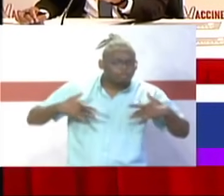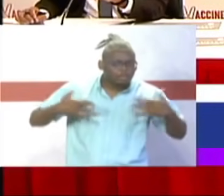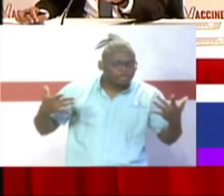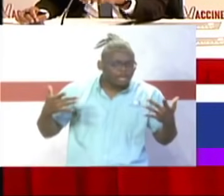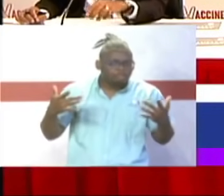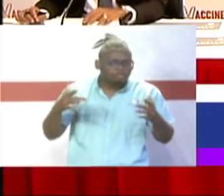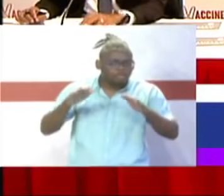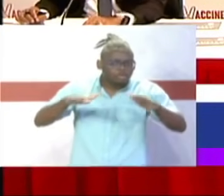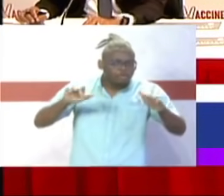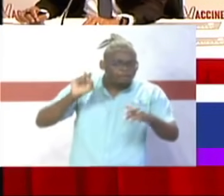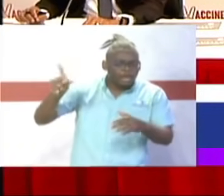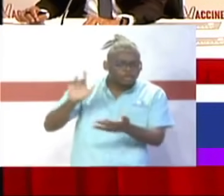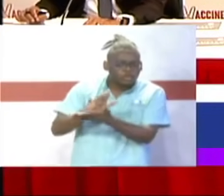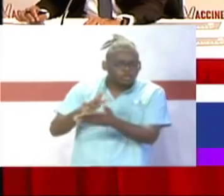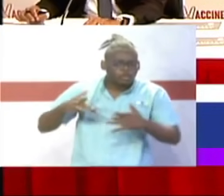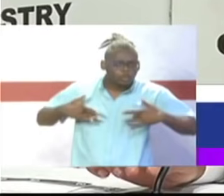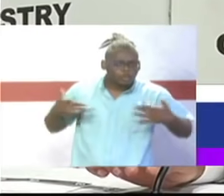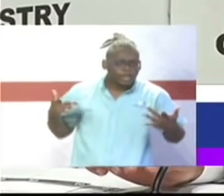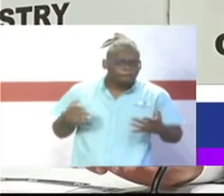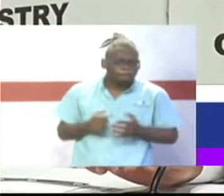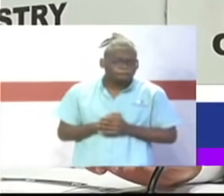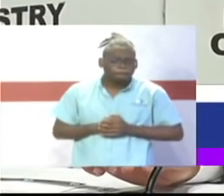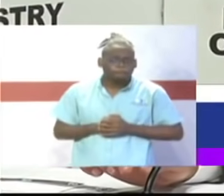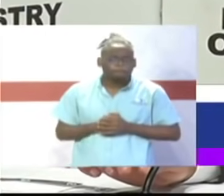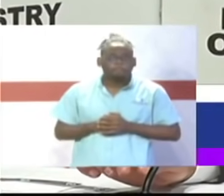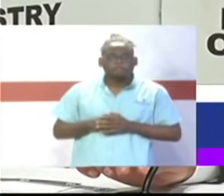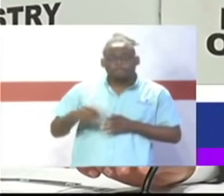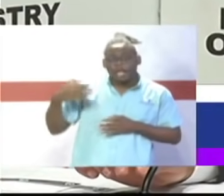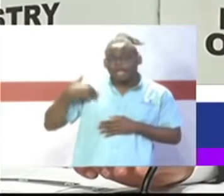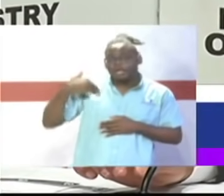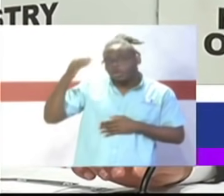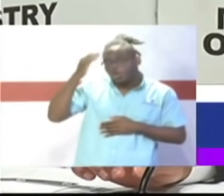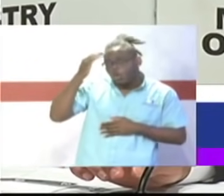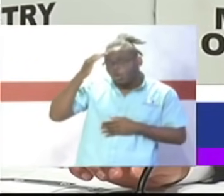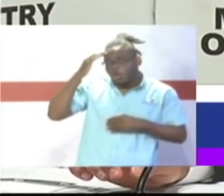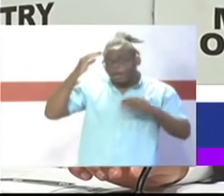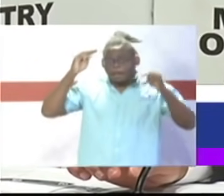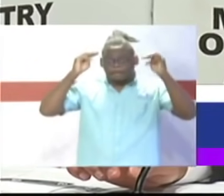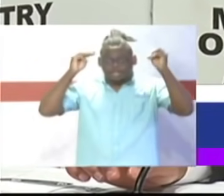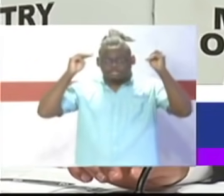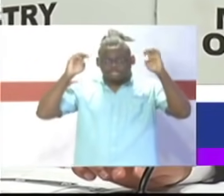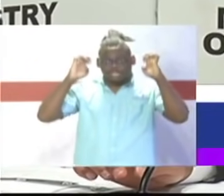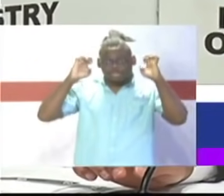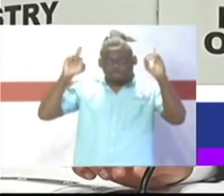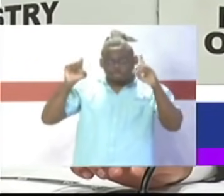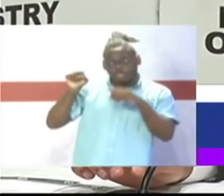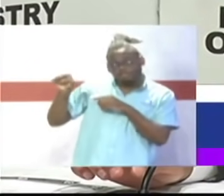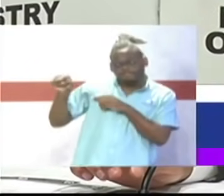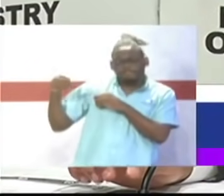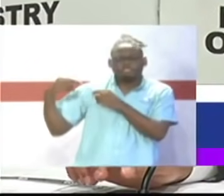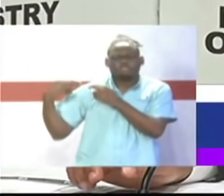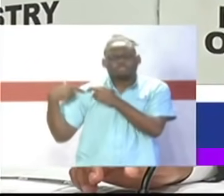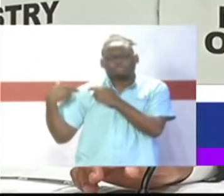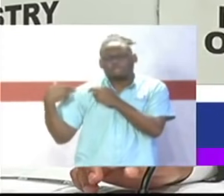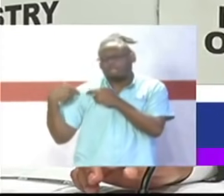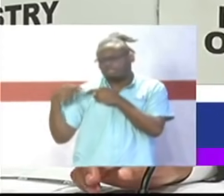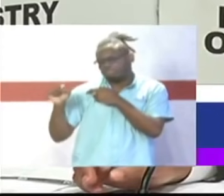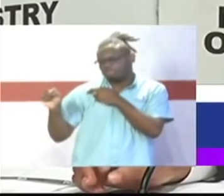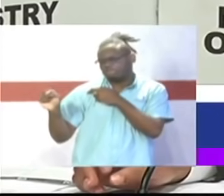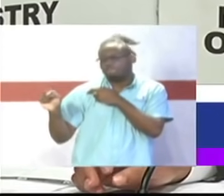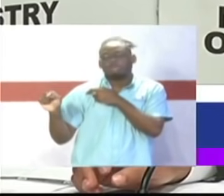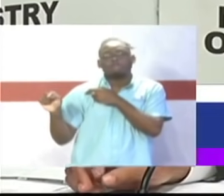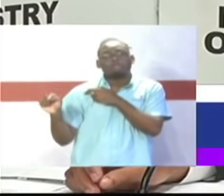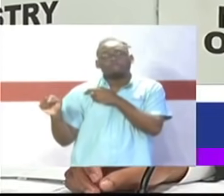so basically, as you know, the Ministry of Education is responsible for the primary response. They actually